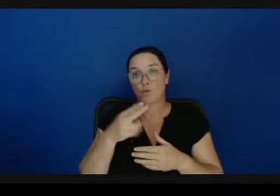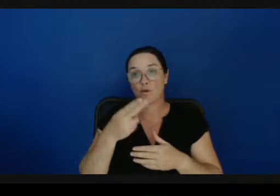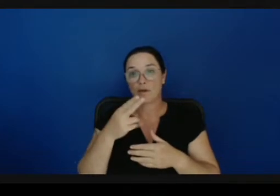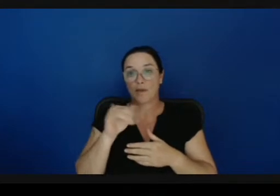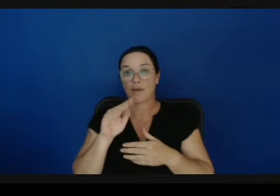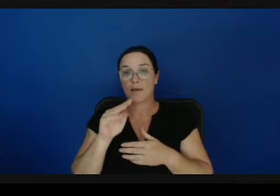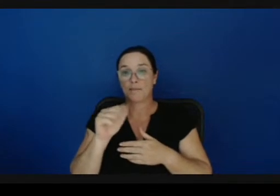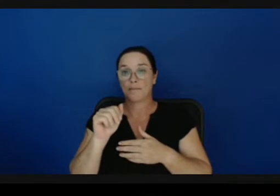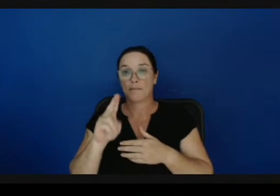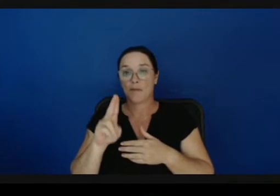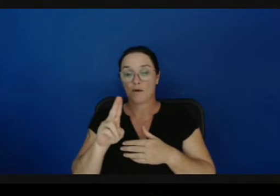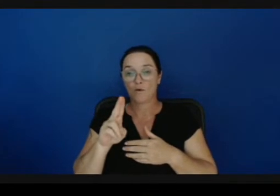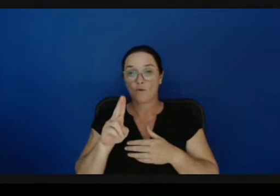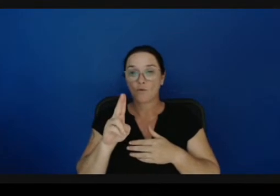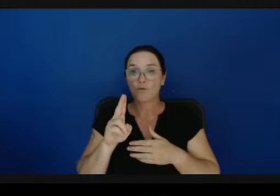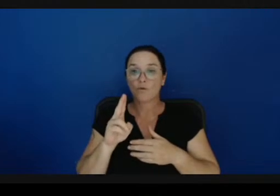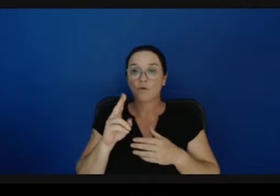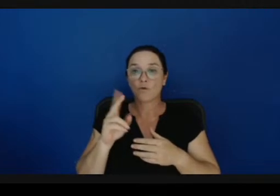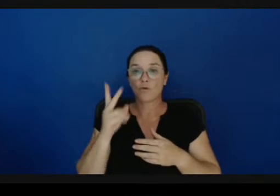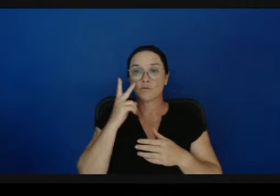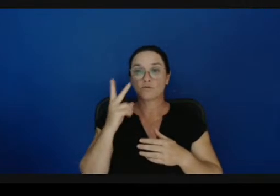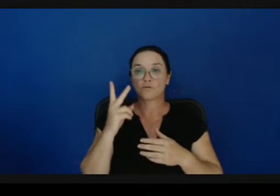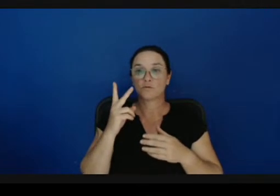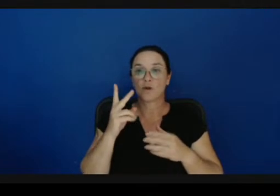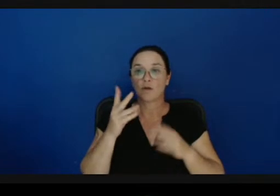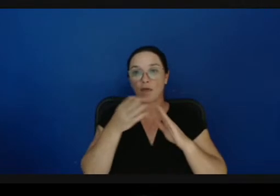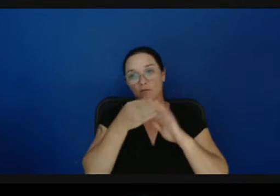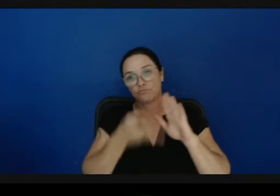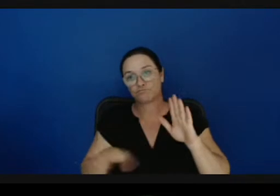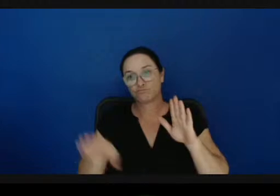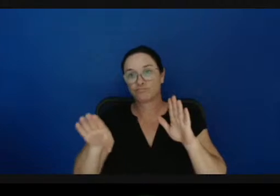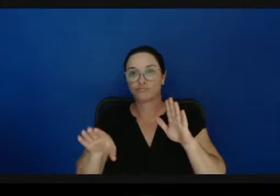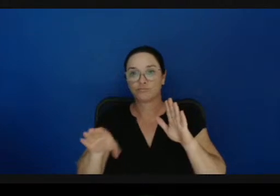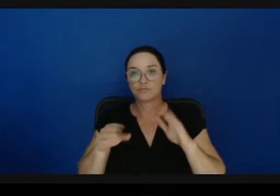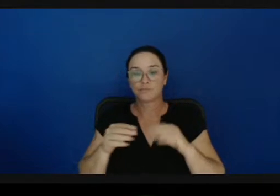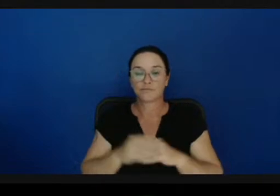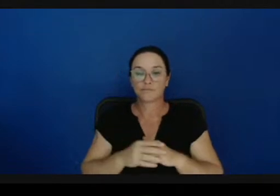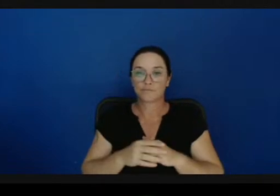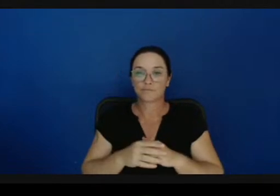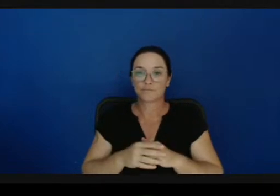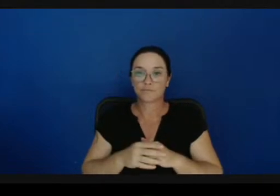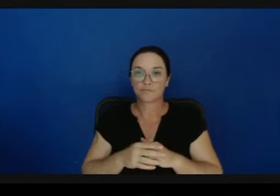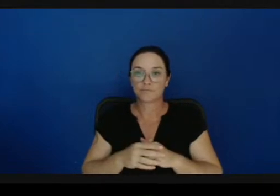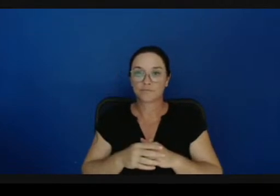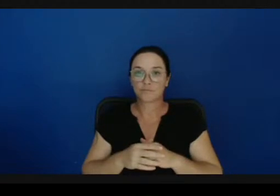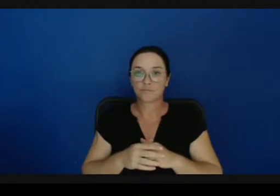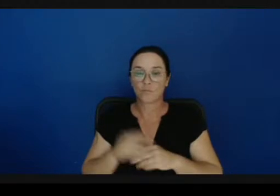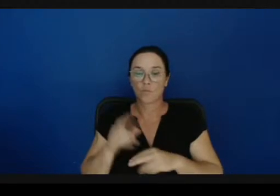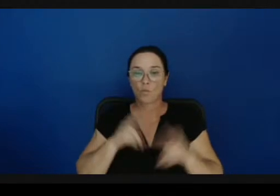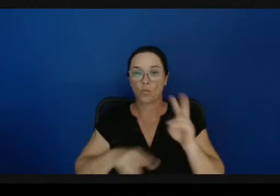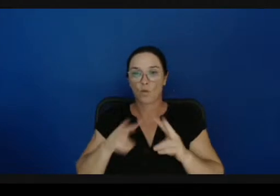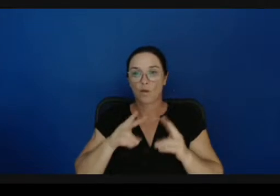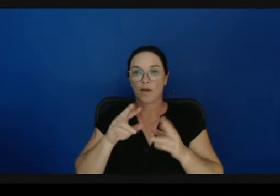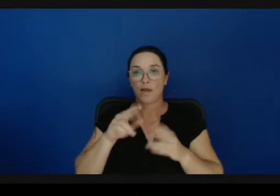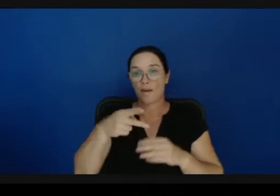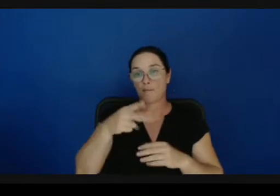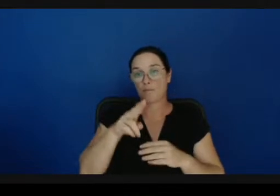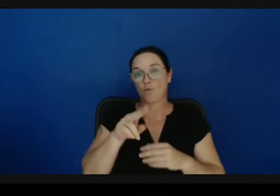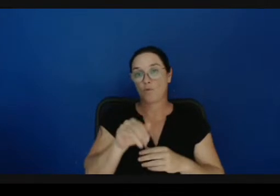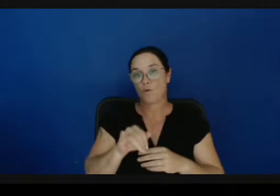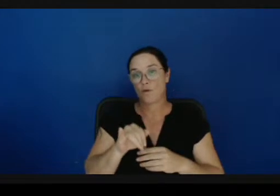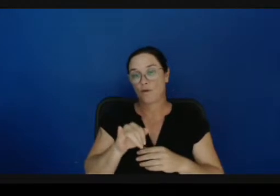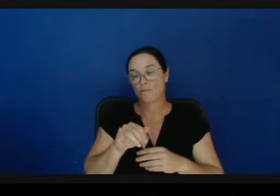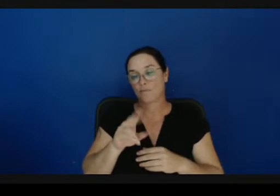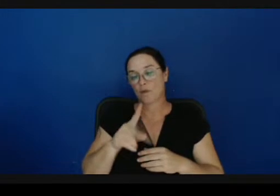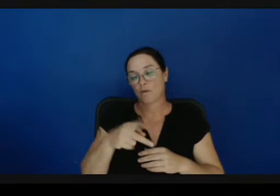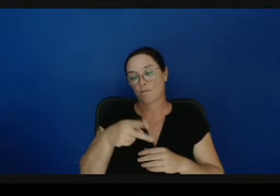dikes and intrusions occurring through here before it propagated around a corner. So we'll look at Puhimau. Then we'll look at